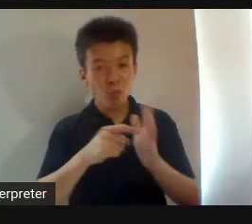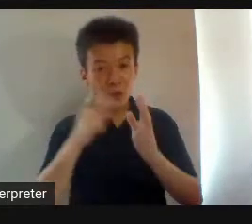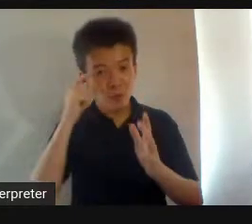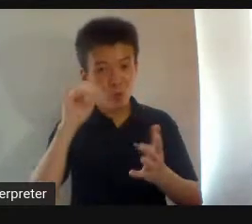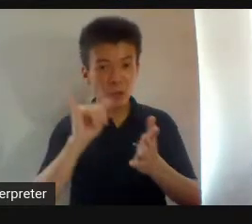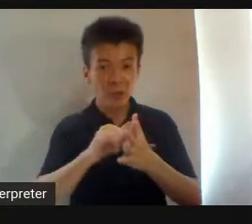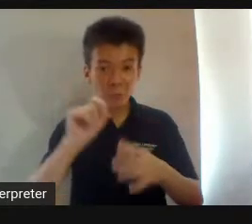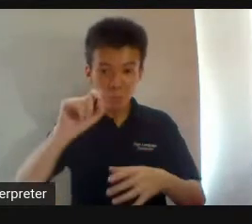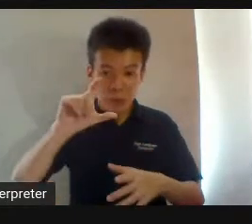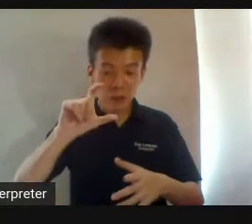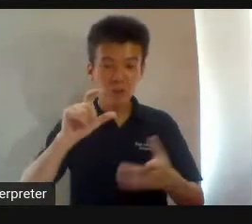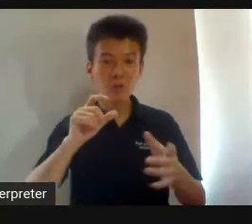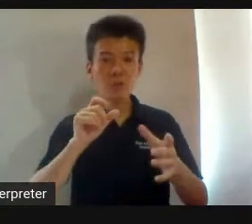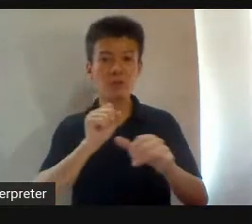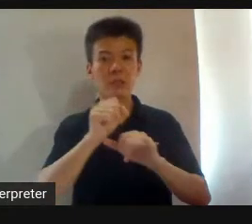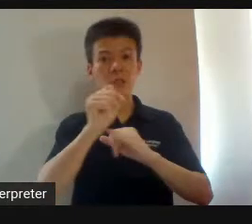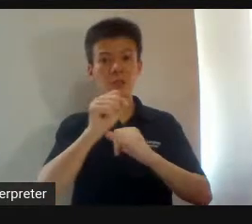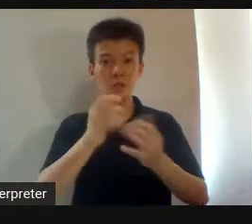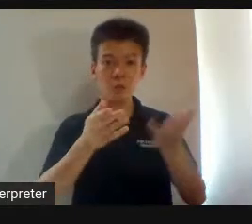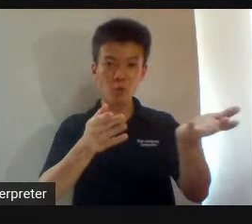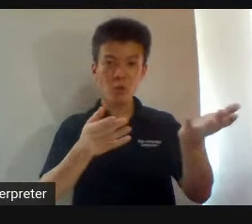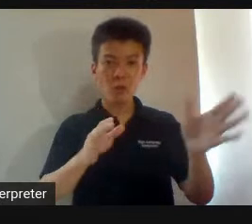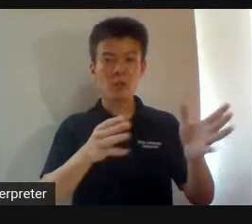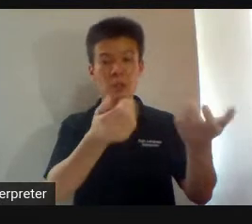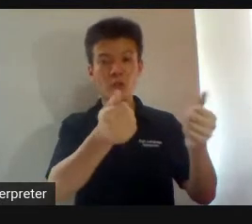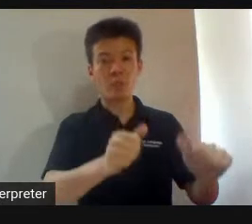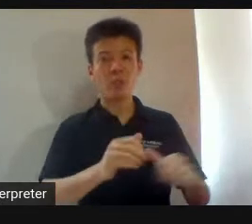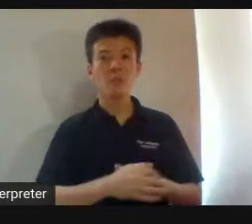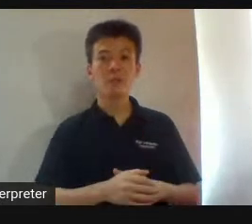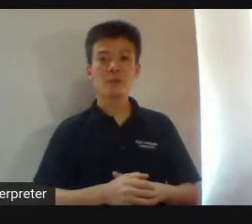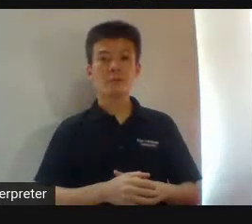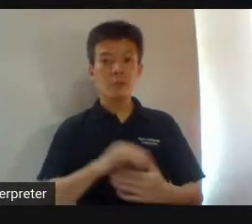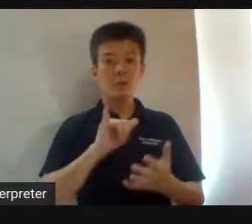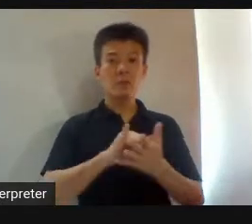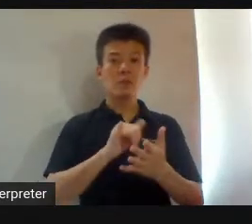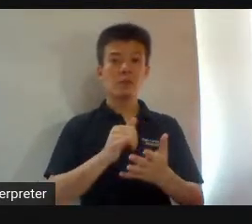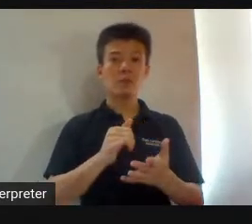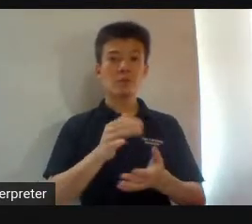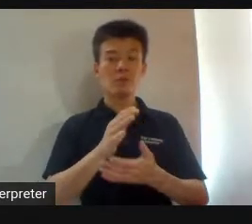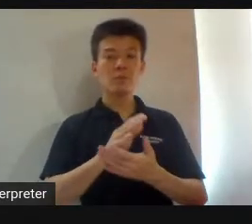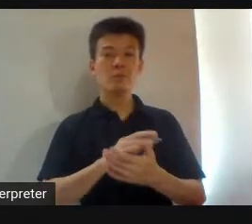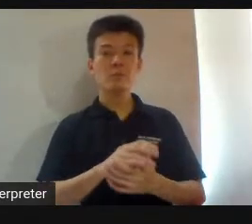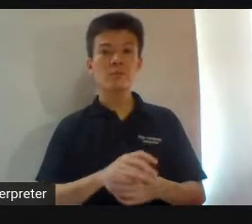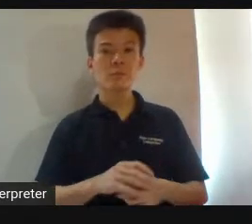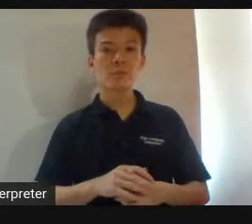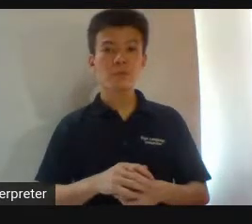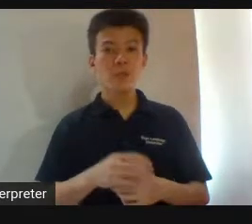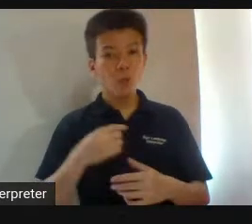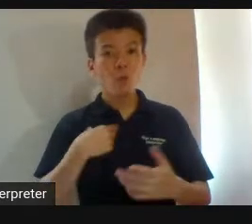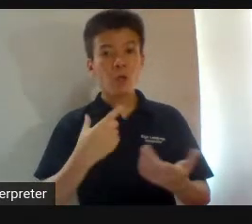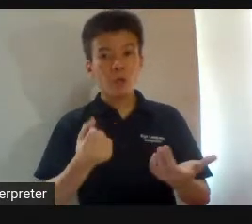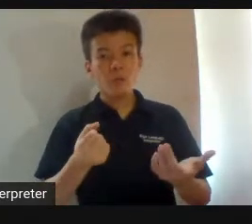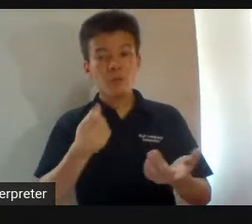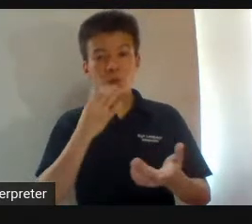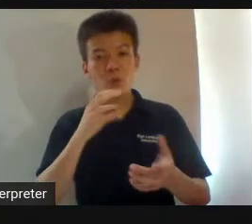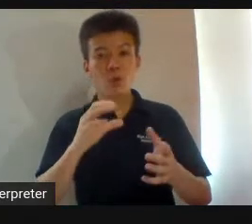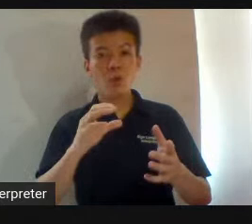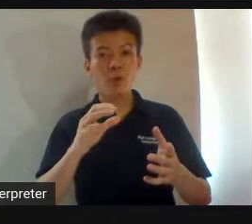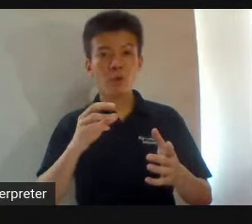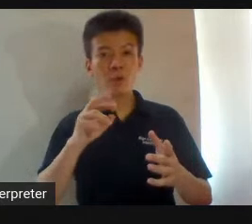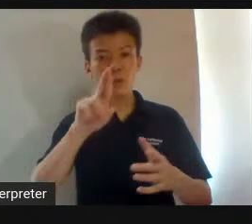the bigger font size? You know, it's right there available. These are, I think, some what I like to call